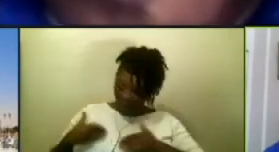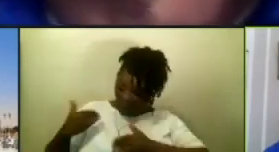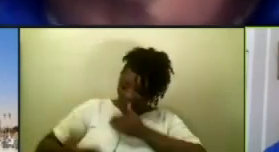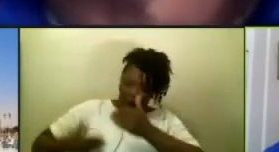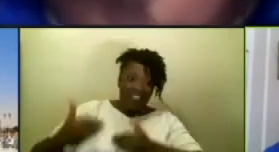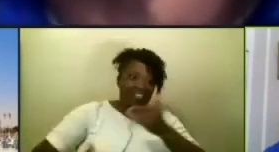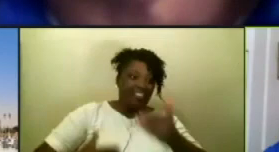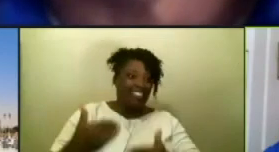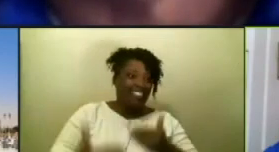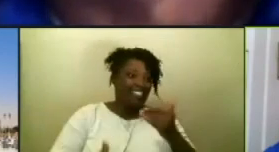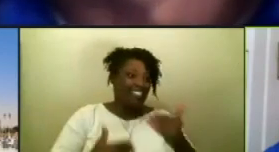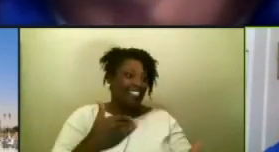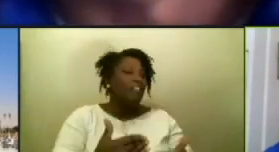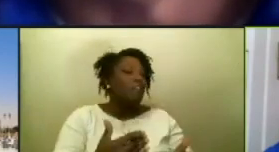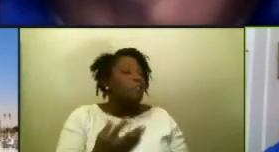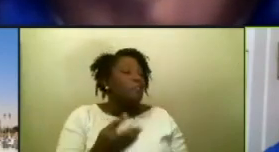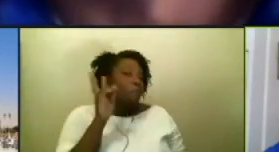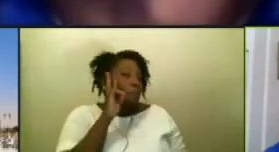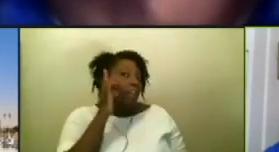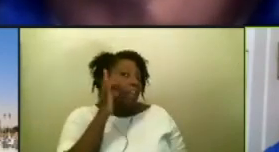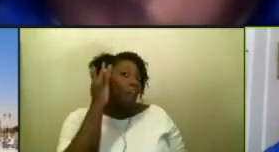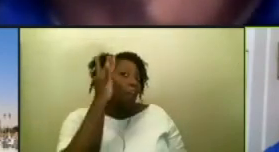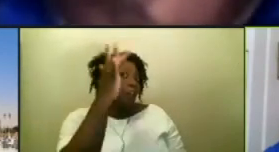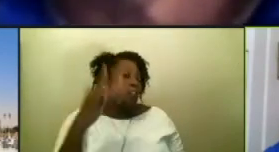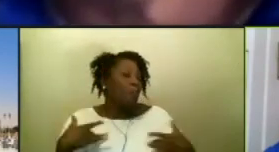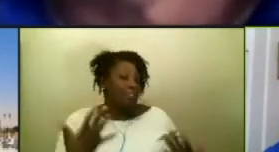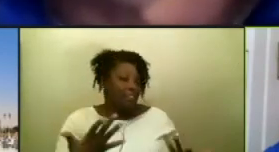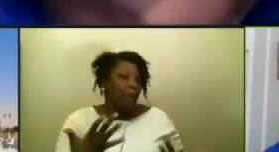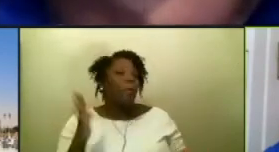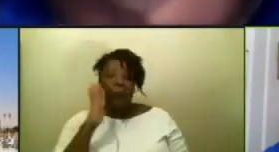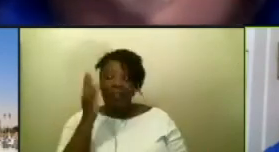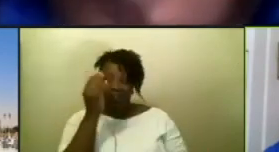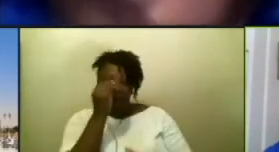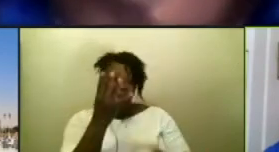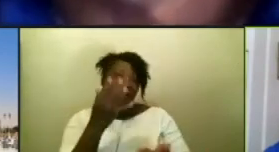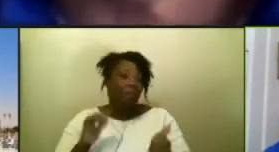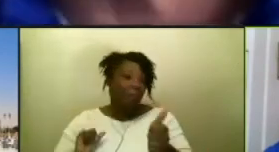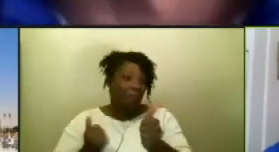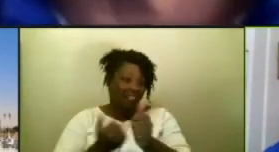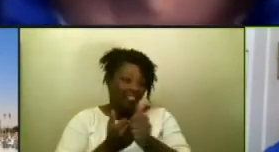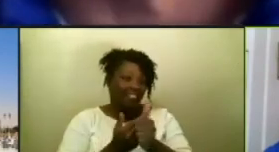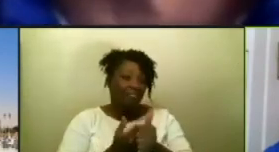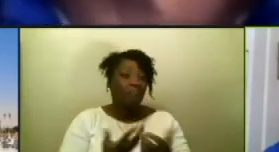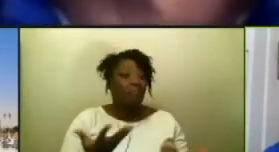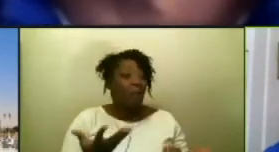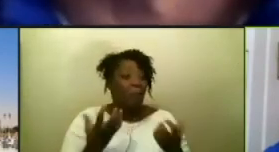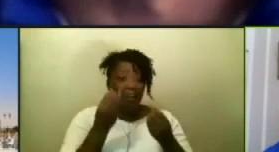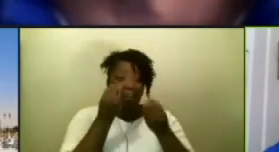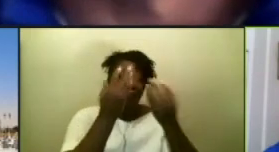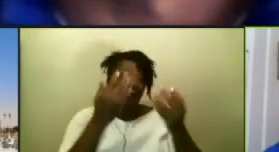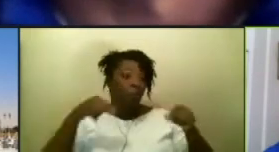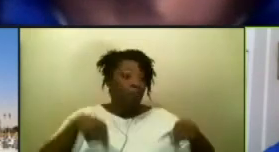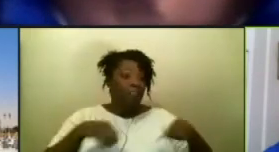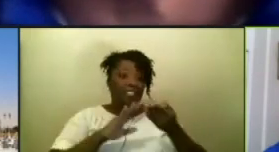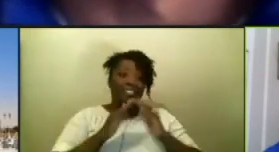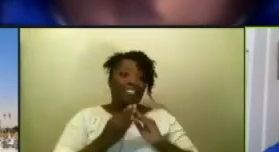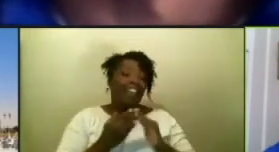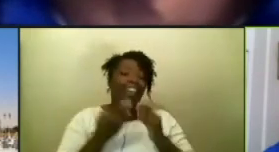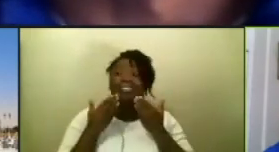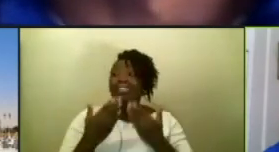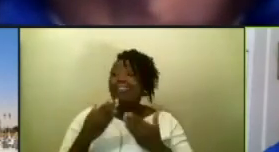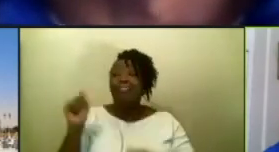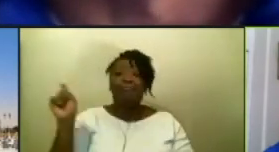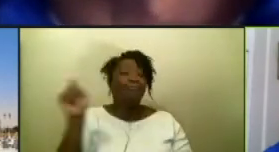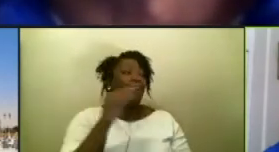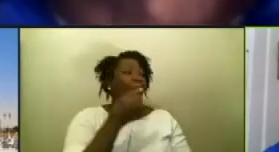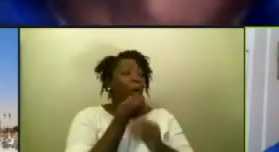but that will be forthcoming shortly. So just on behalf of the city, I want to thank all the organizations that